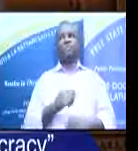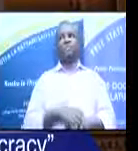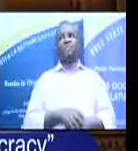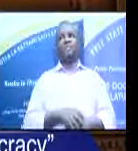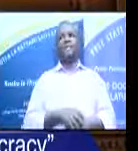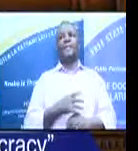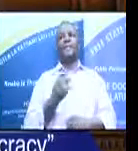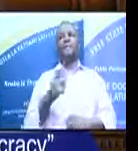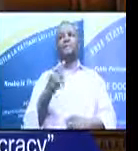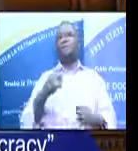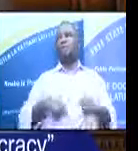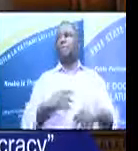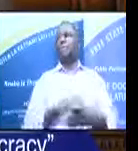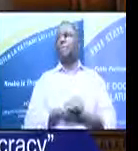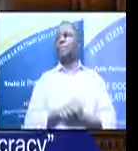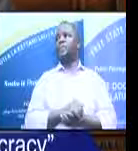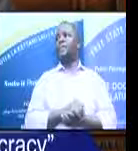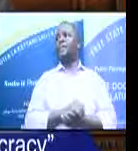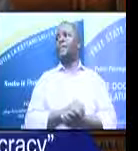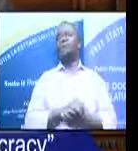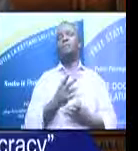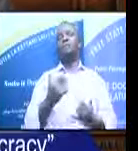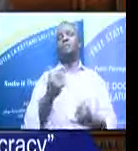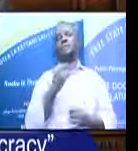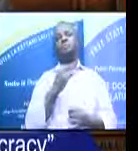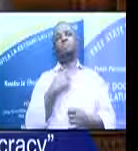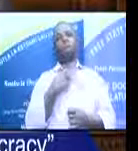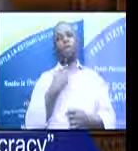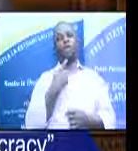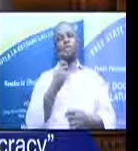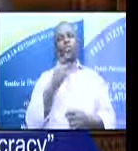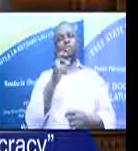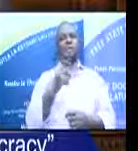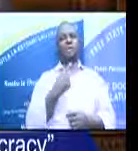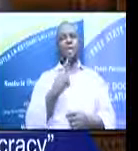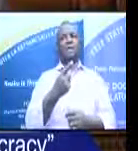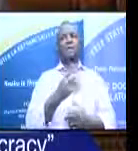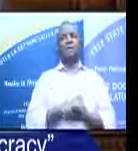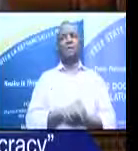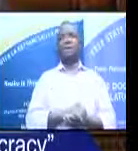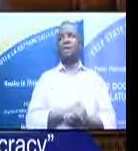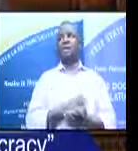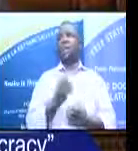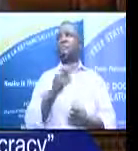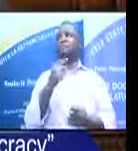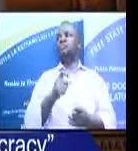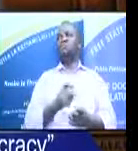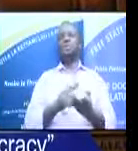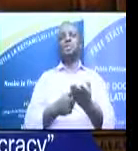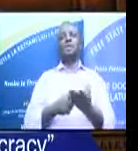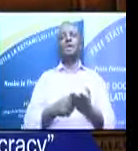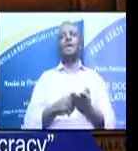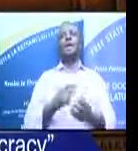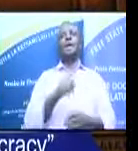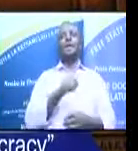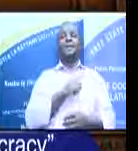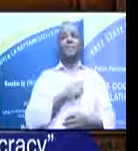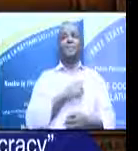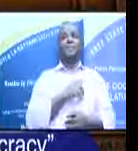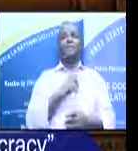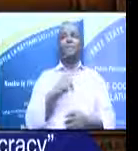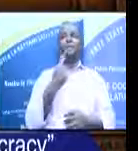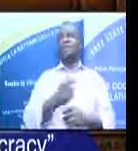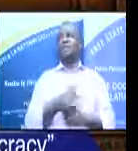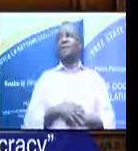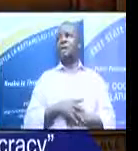It's not corruption. Nobody must respond to the speaker on the podium. And that's why